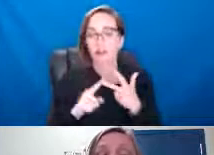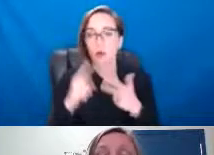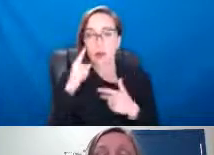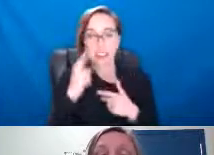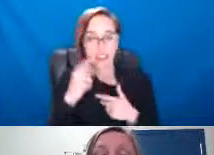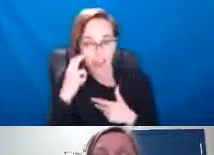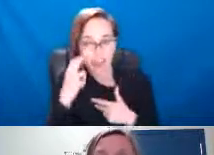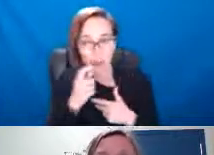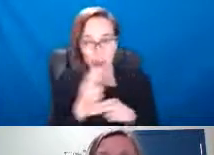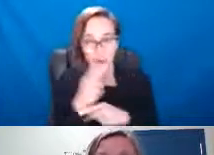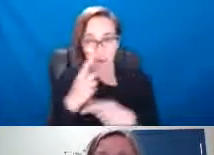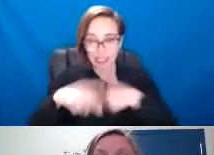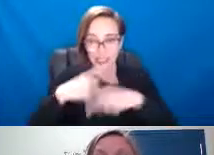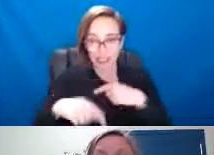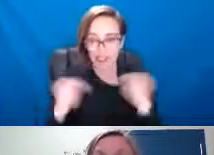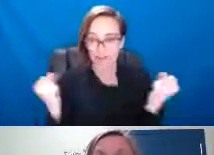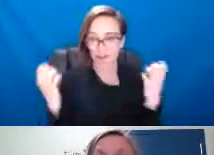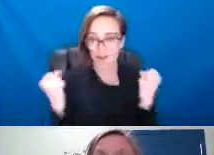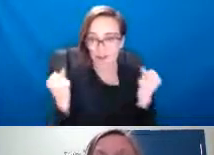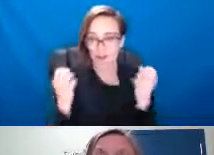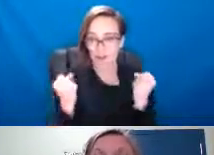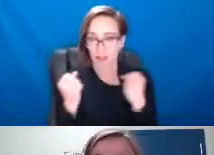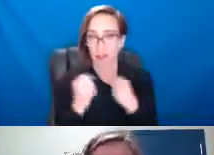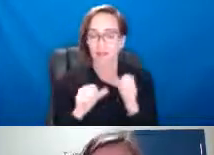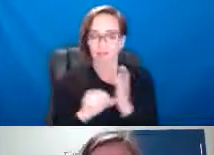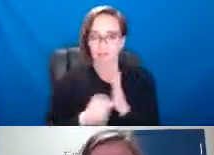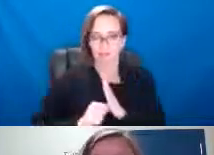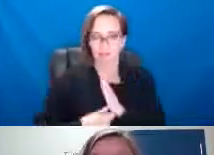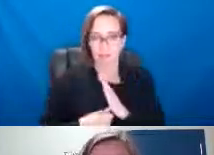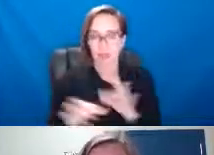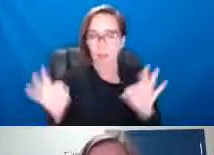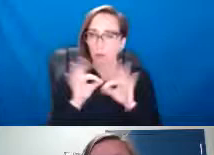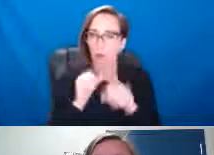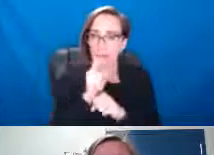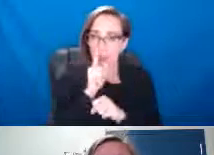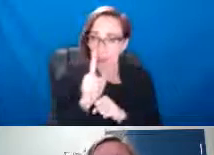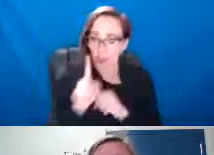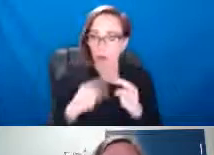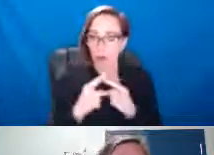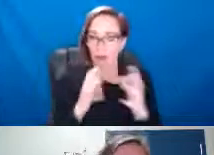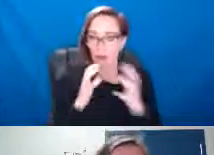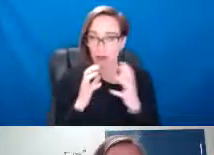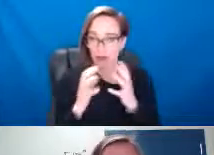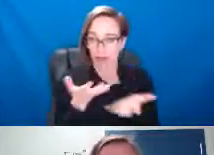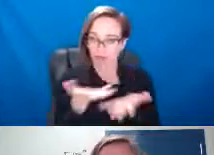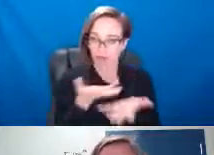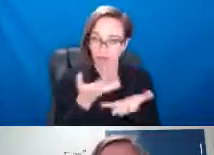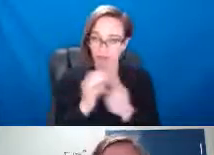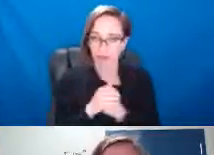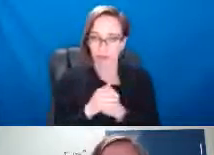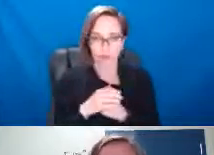it is important to always make sure that when you are communicating with them, that you don't resort